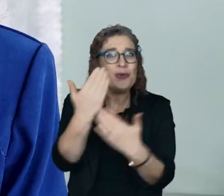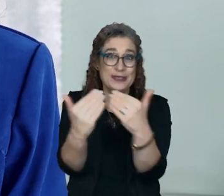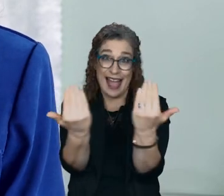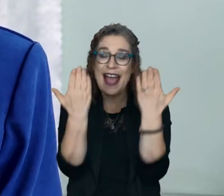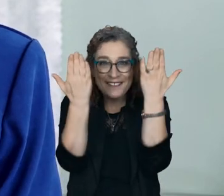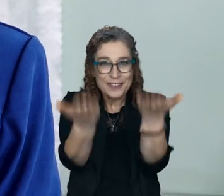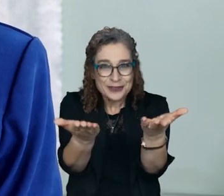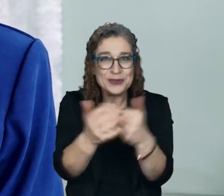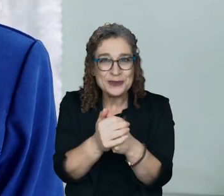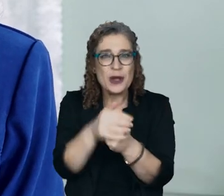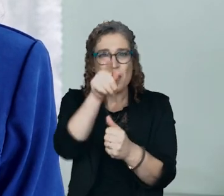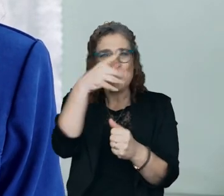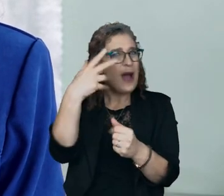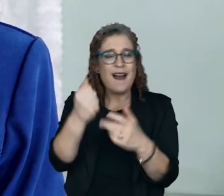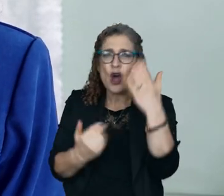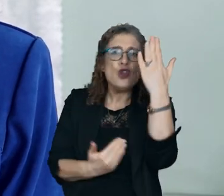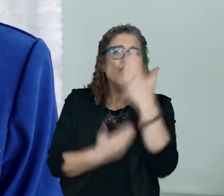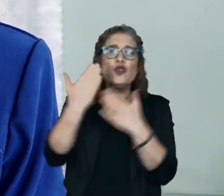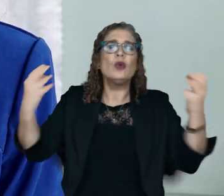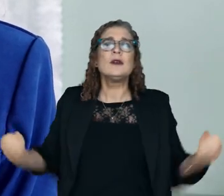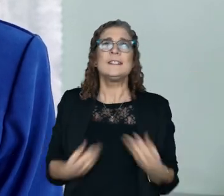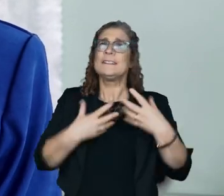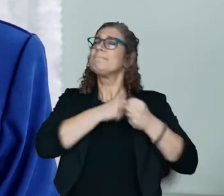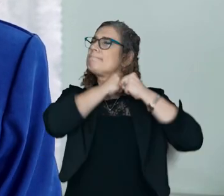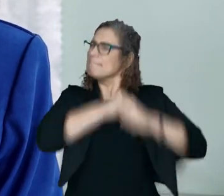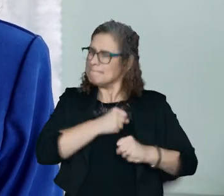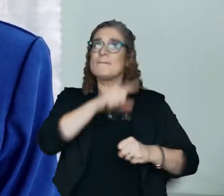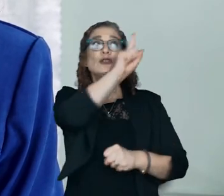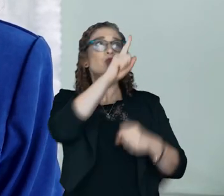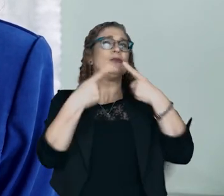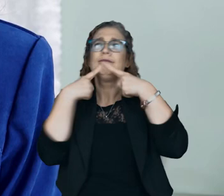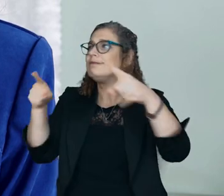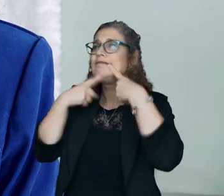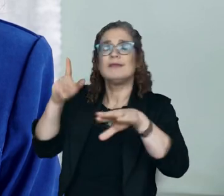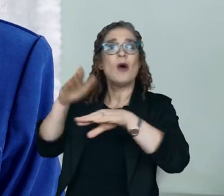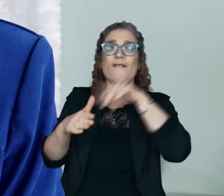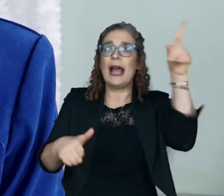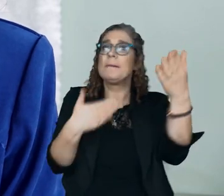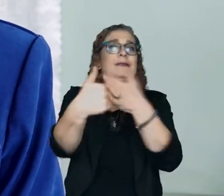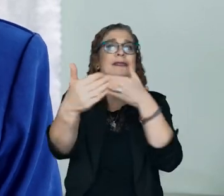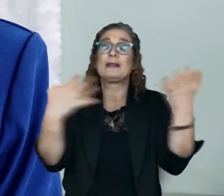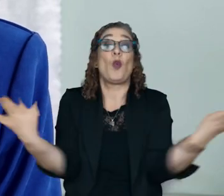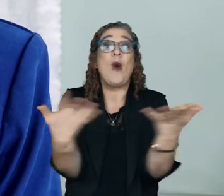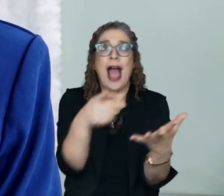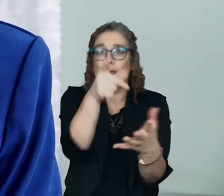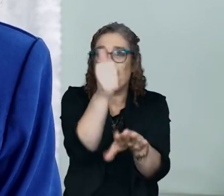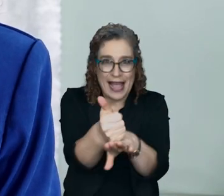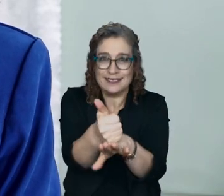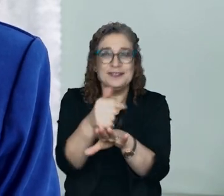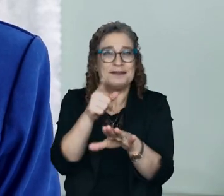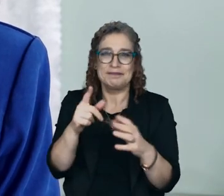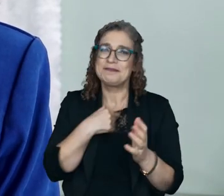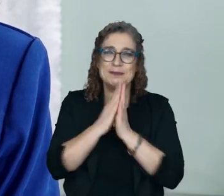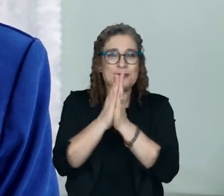to extending God's love wherever we are. May God's